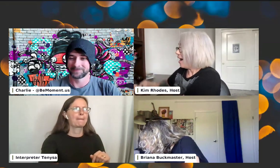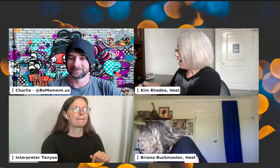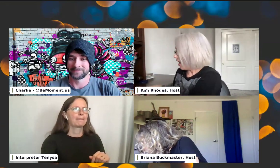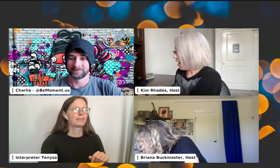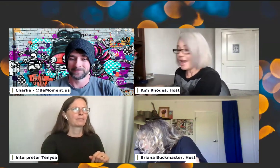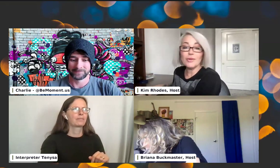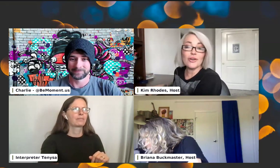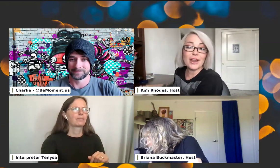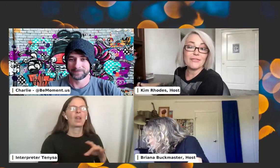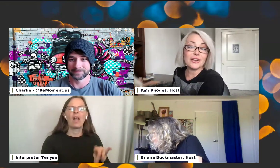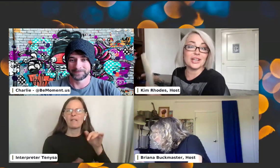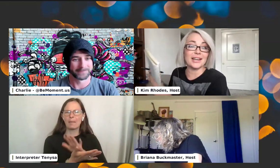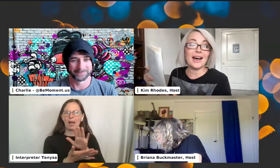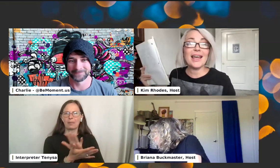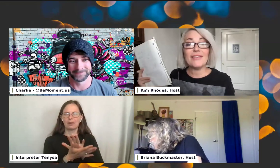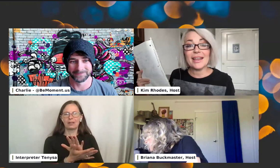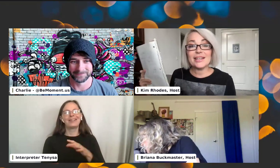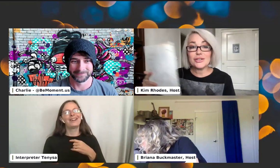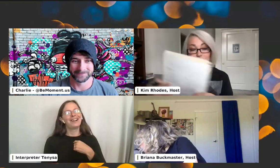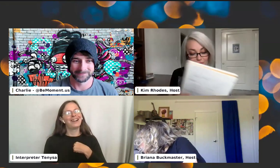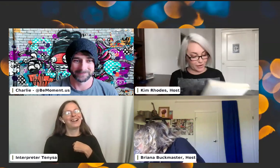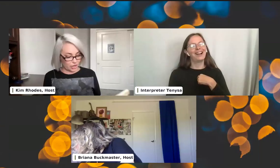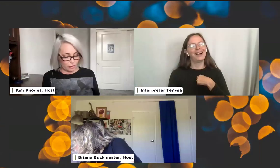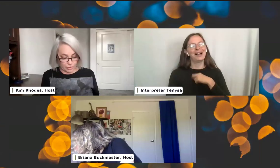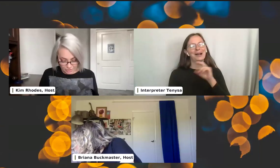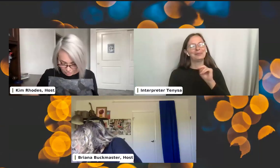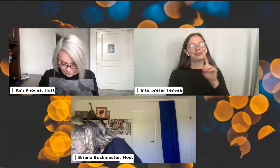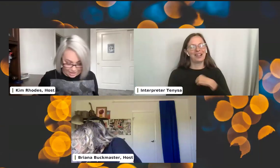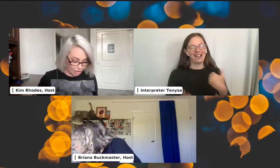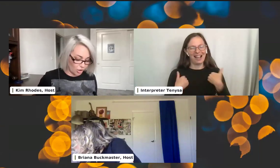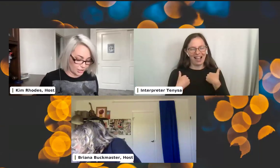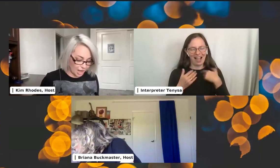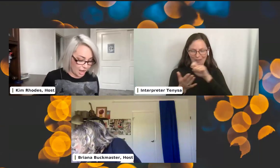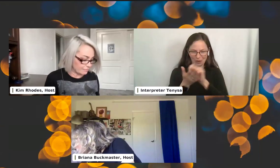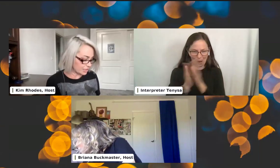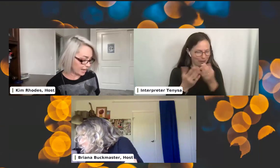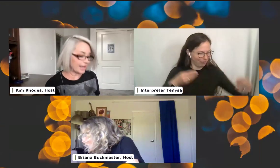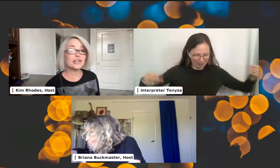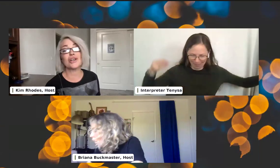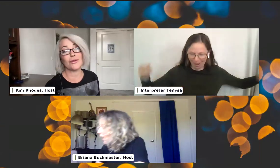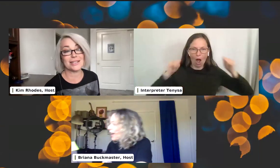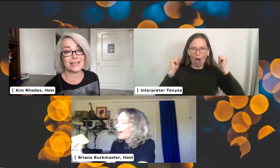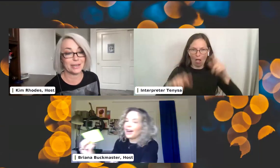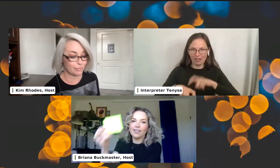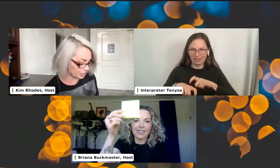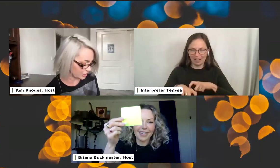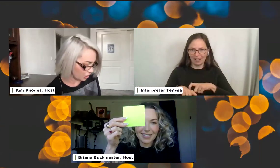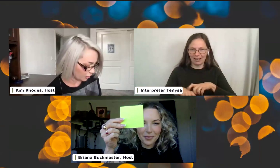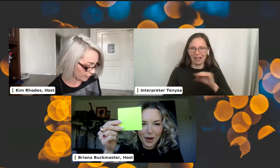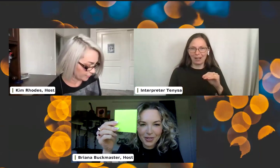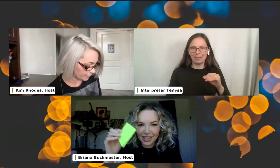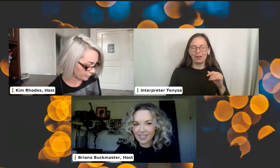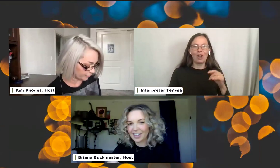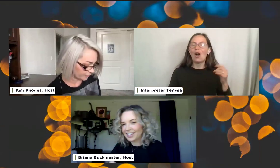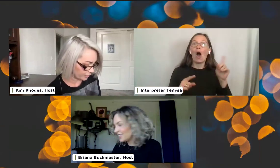piece of paper. I'm gonna write down the neurodivergent. ones. I have 82 different notebooks with me at all times. And there's all always I clean have pages. Is